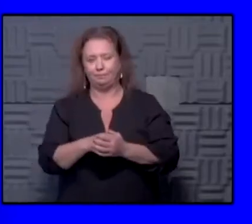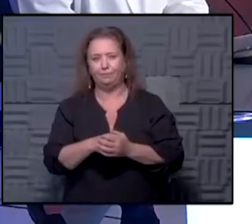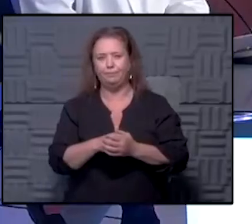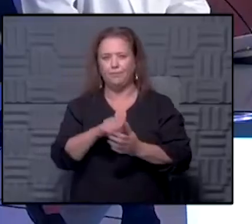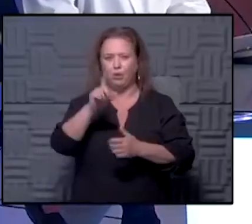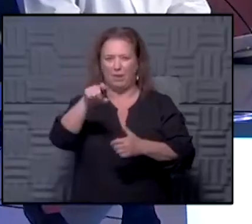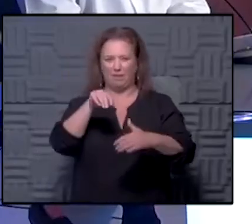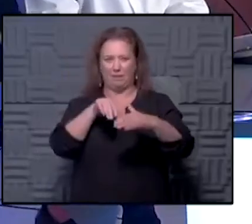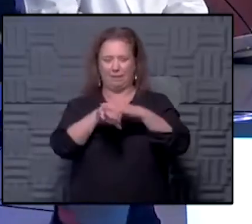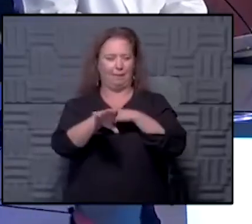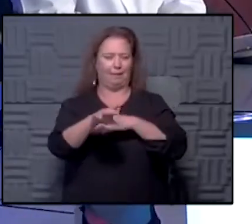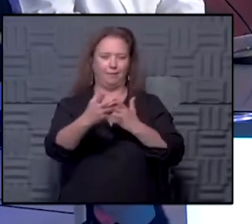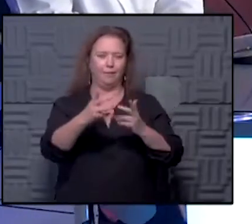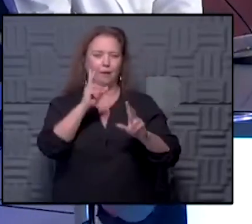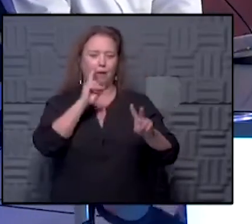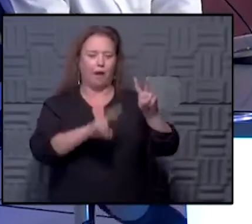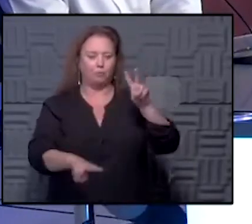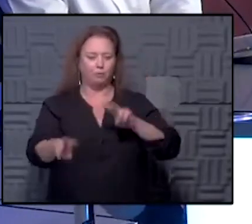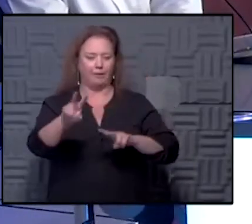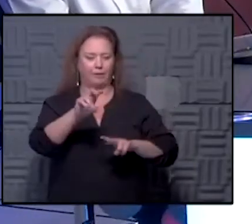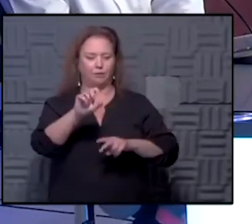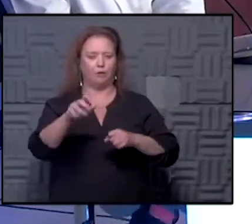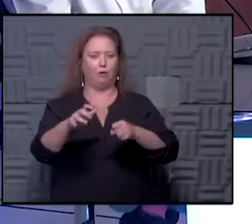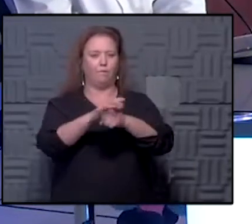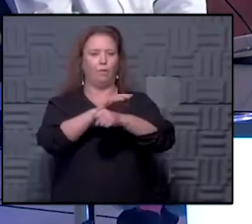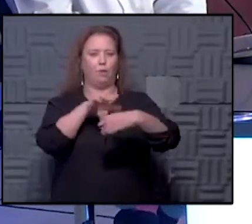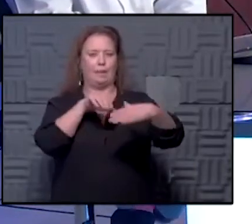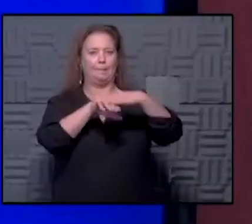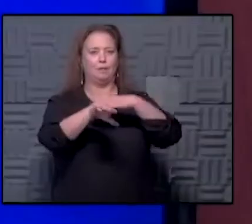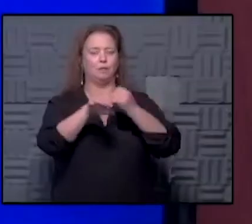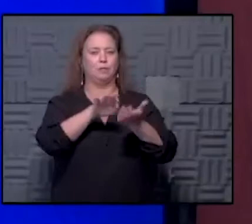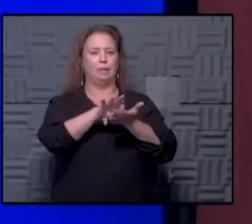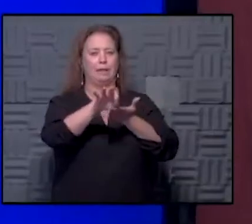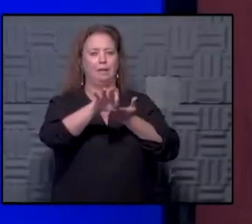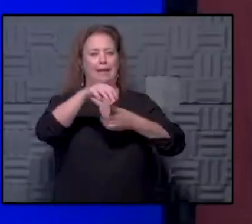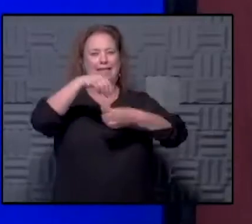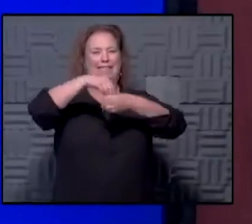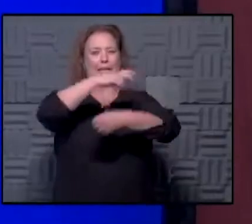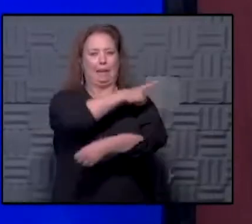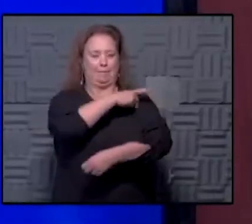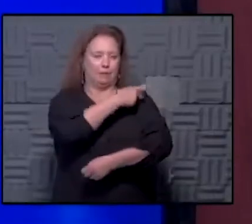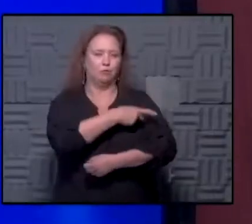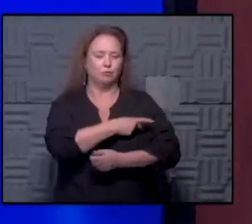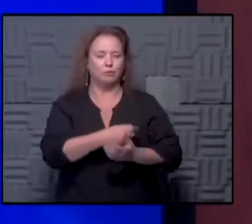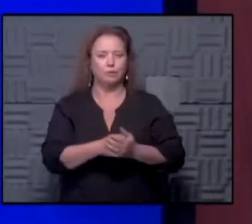be admitted either under an observation status or full admission status to be counted as one of our inpatients.